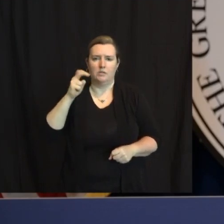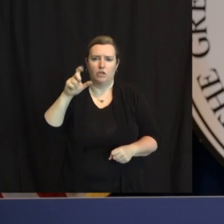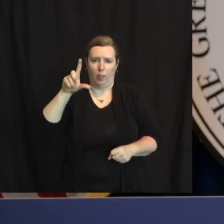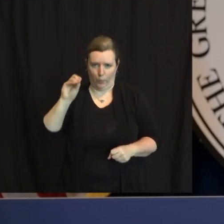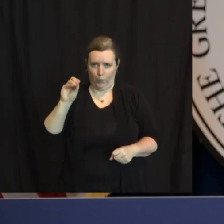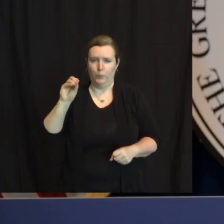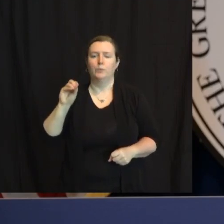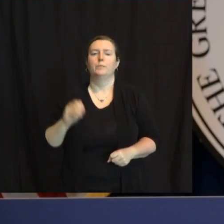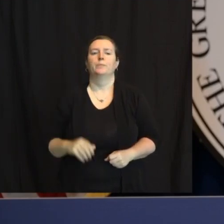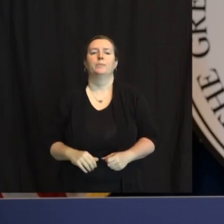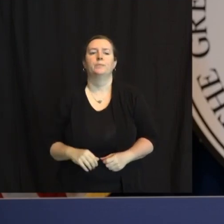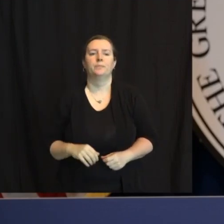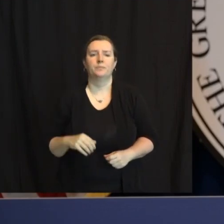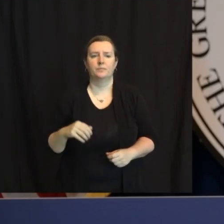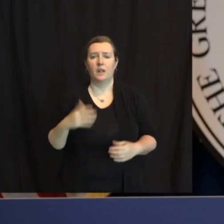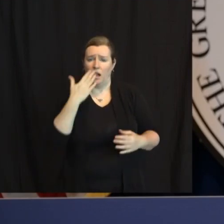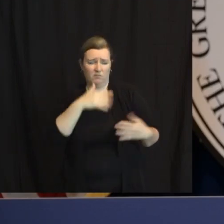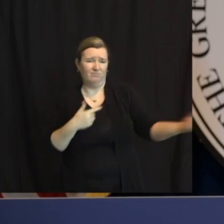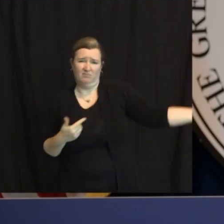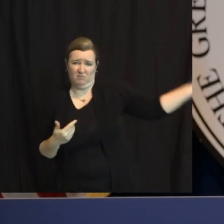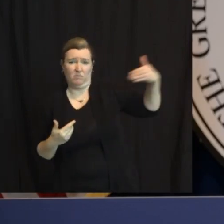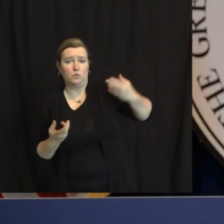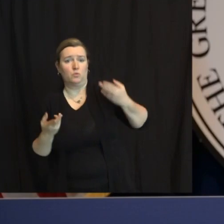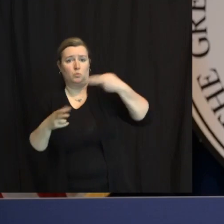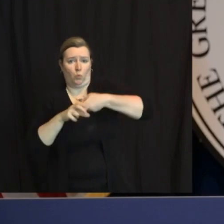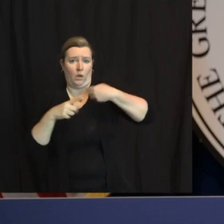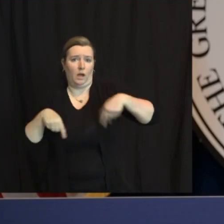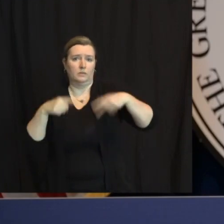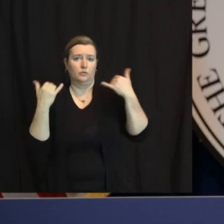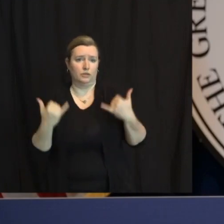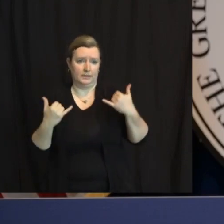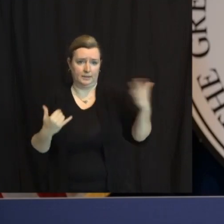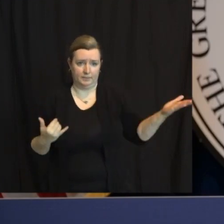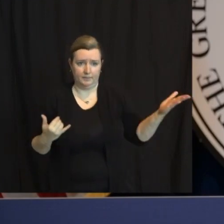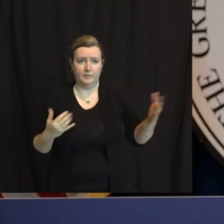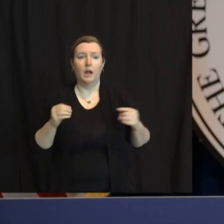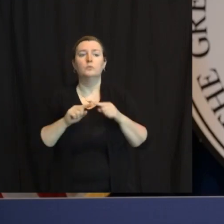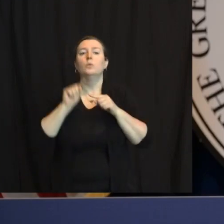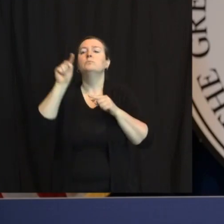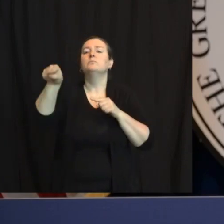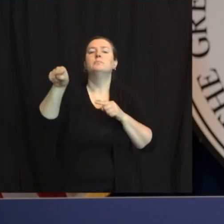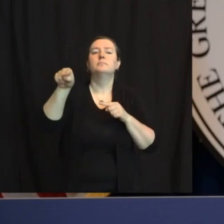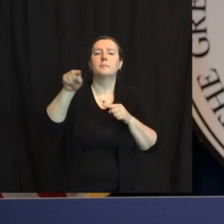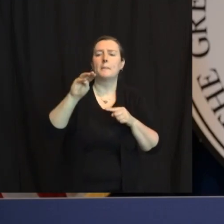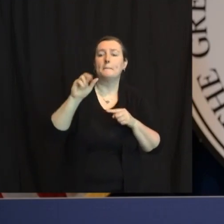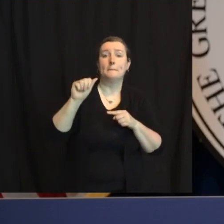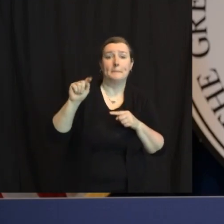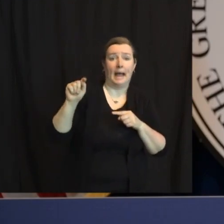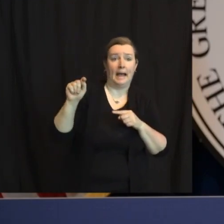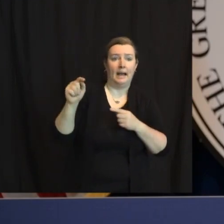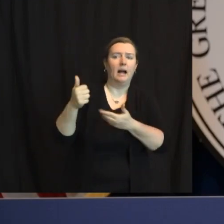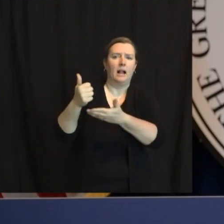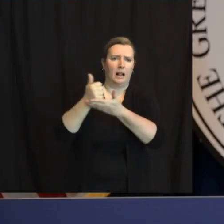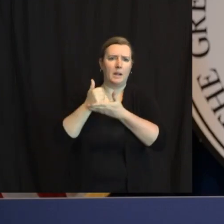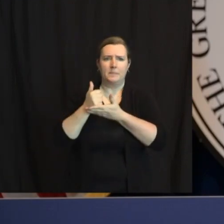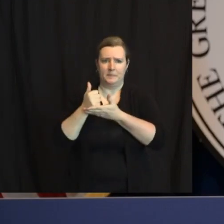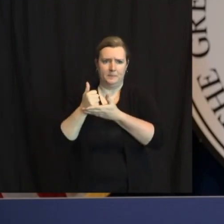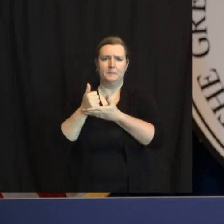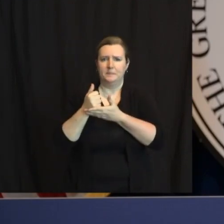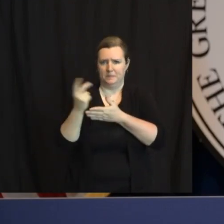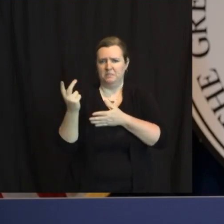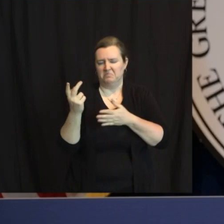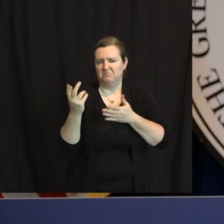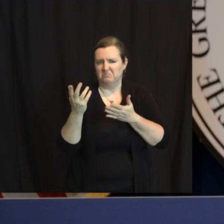I've asked Rob to join us again. Matt, you get the assist on this with your questions and suggestion to provide an update